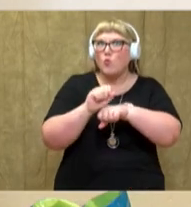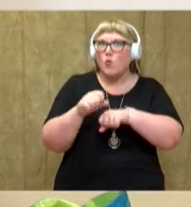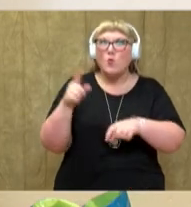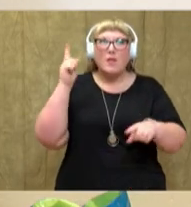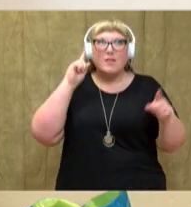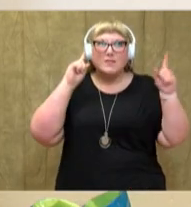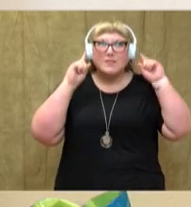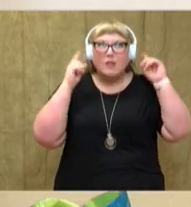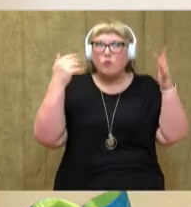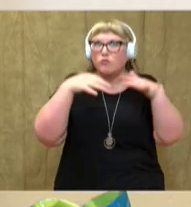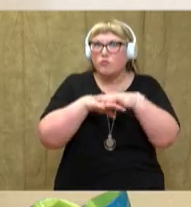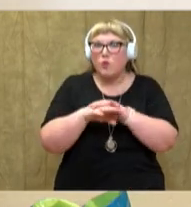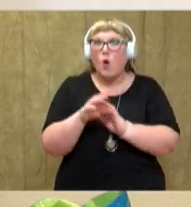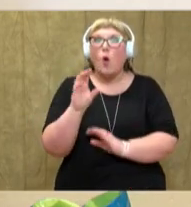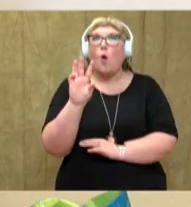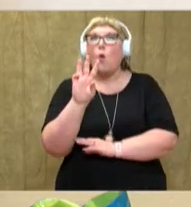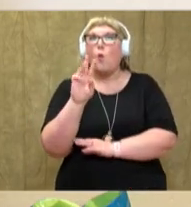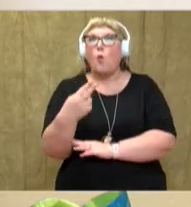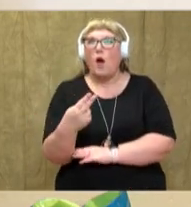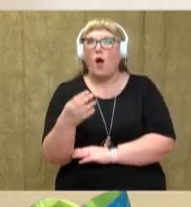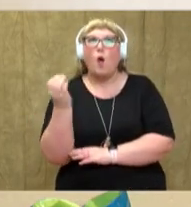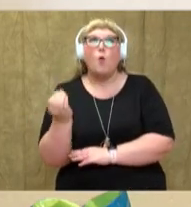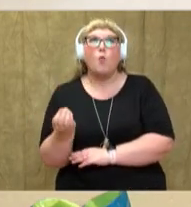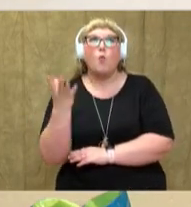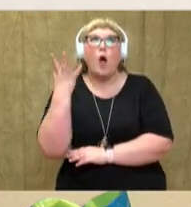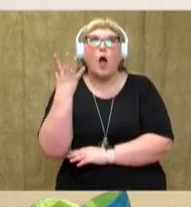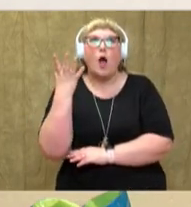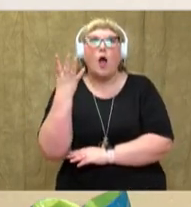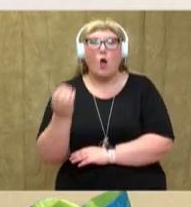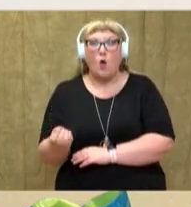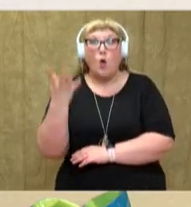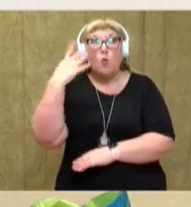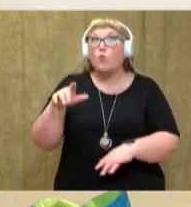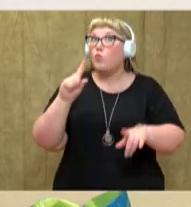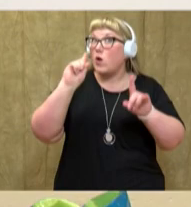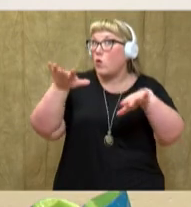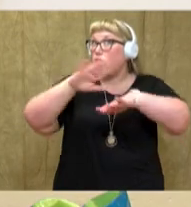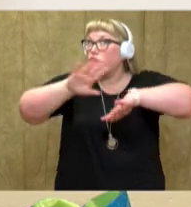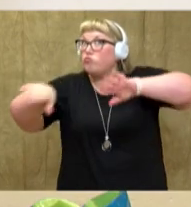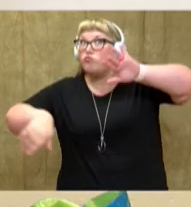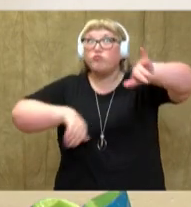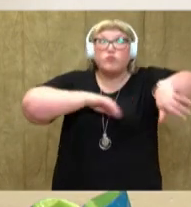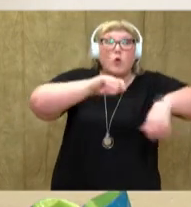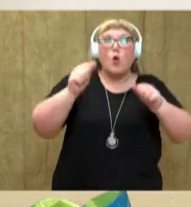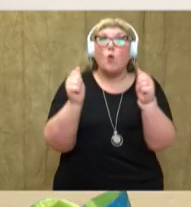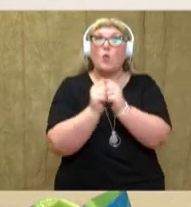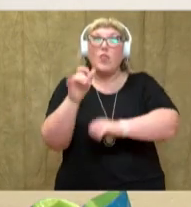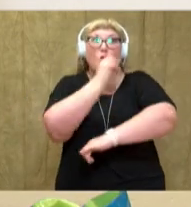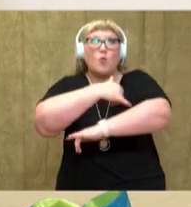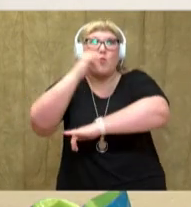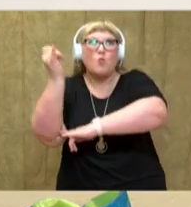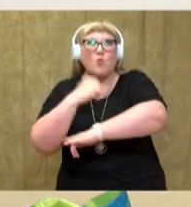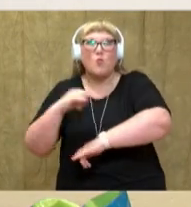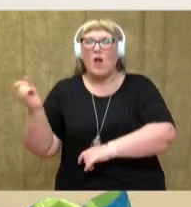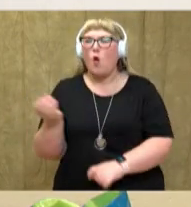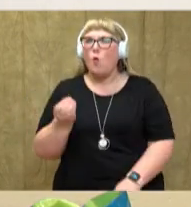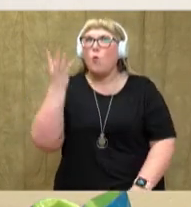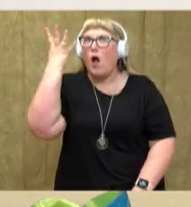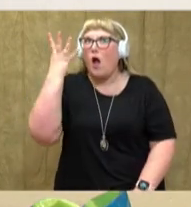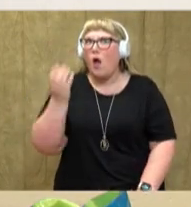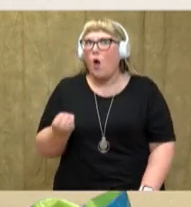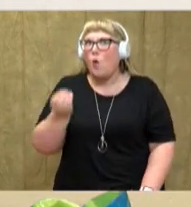digraph, remember? Yes, we went swimming with the whales. Well, with the